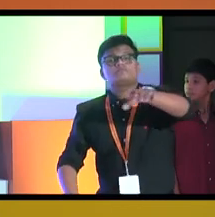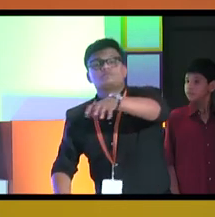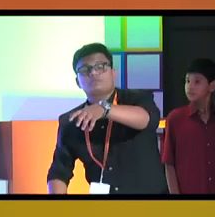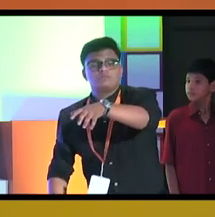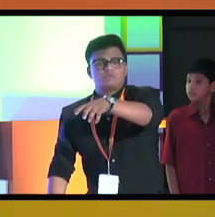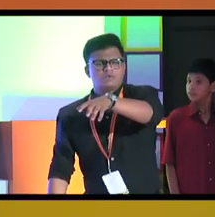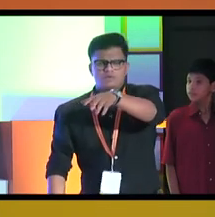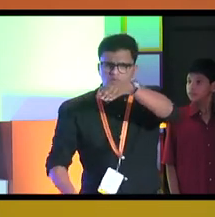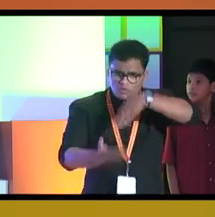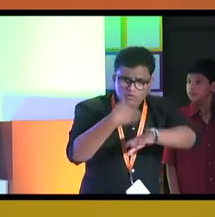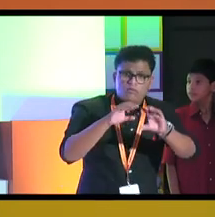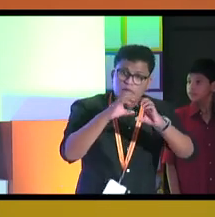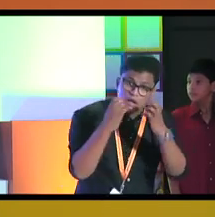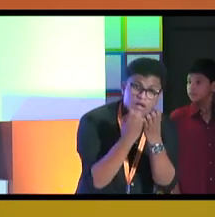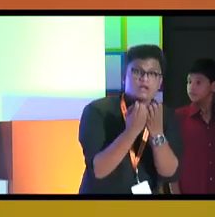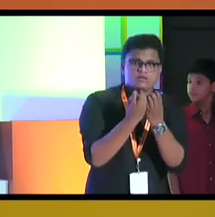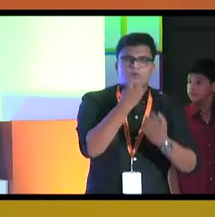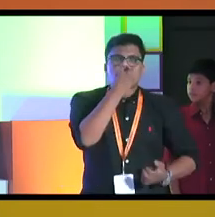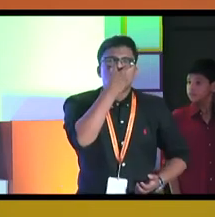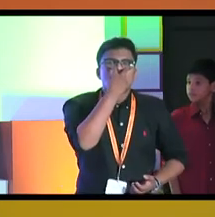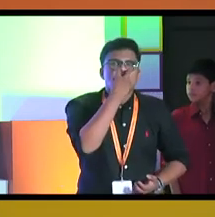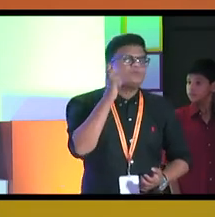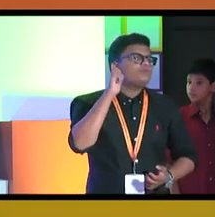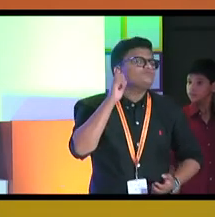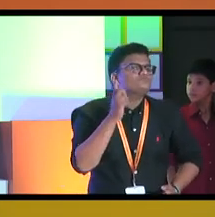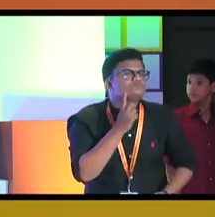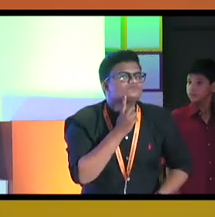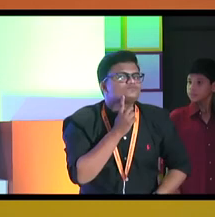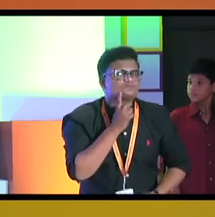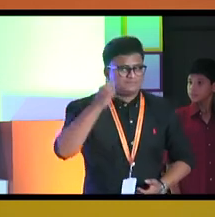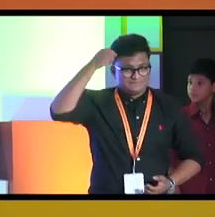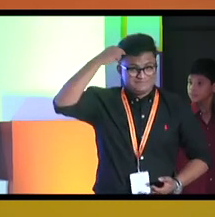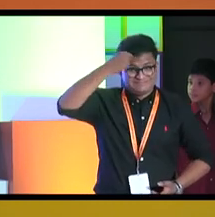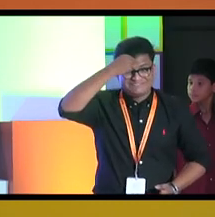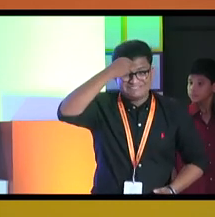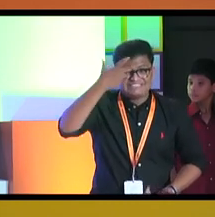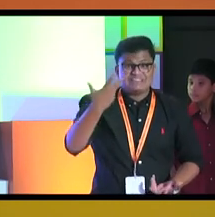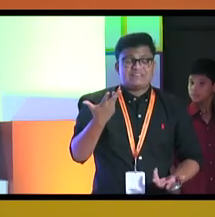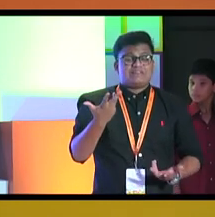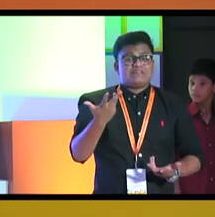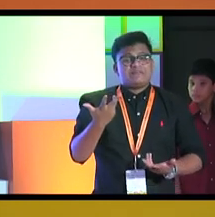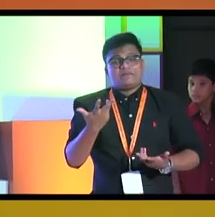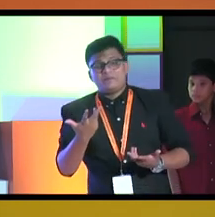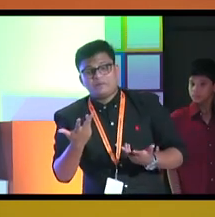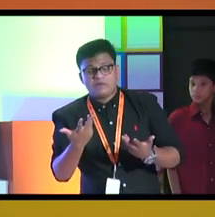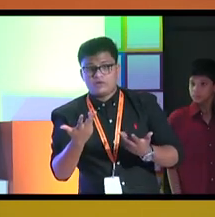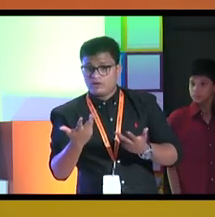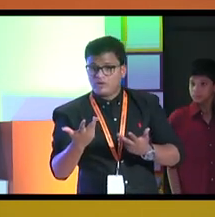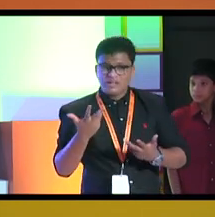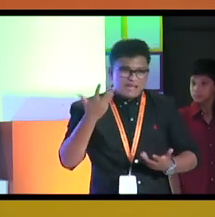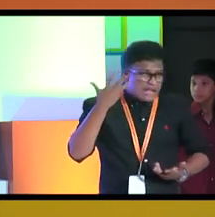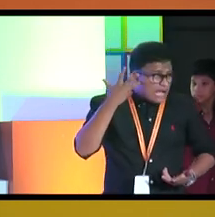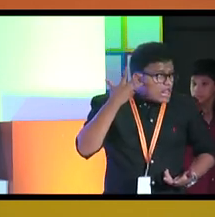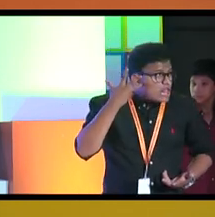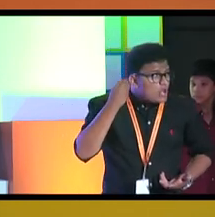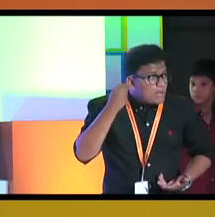every class we have blind, deaf and mute, mentally challenged, and normal child being taught the same